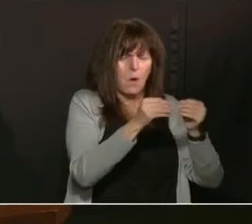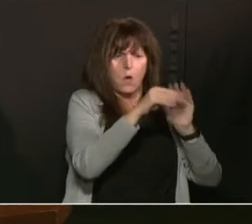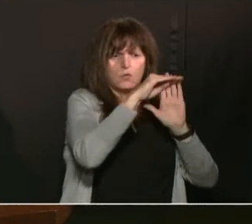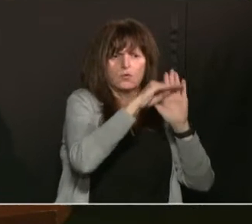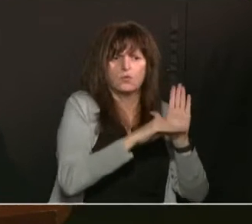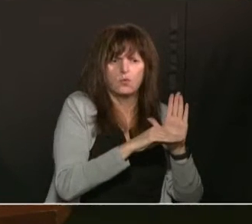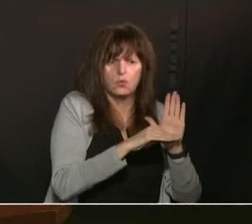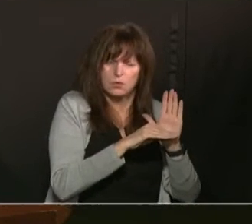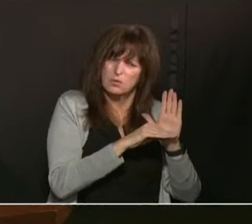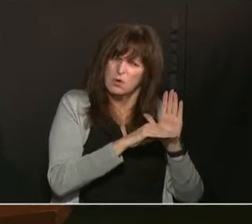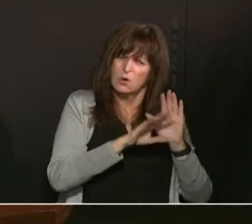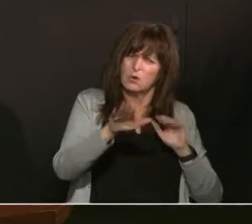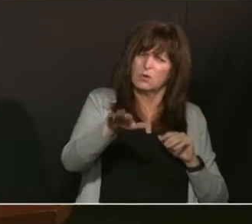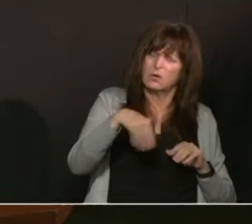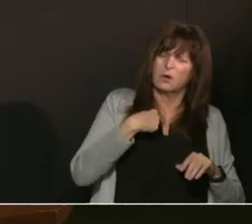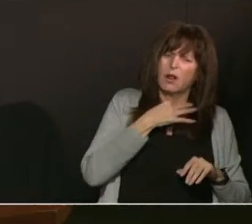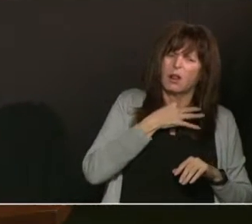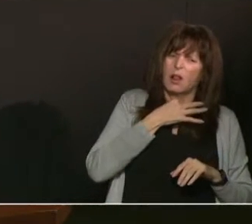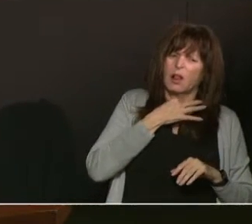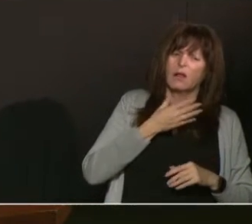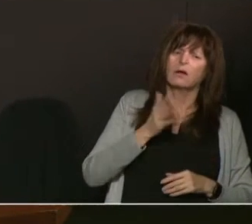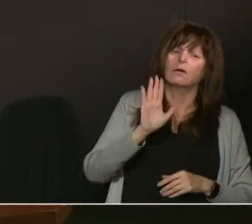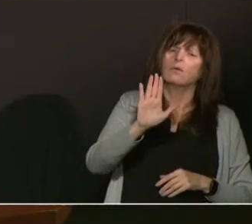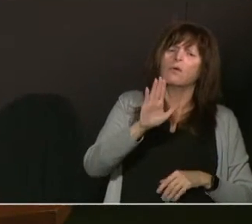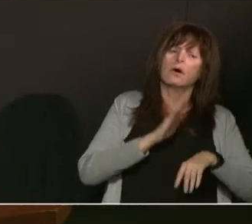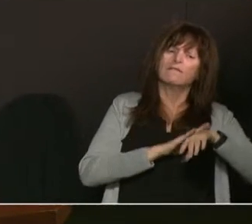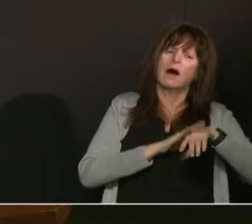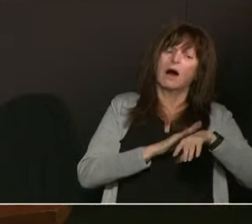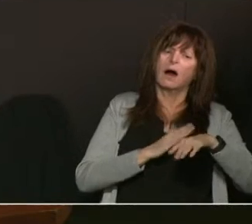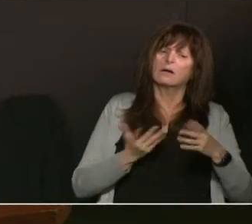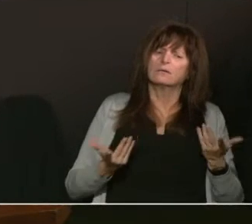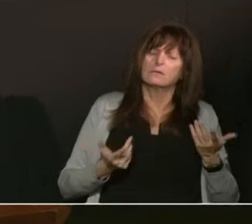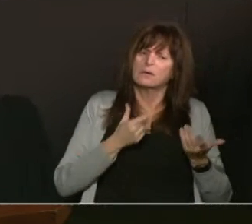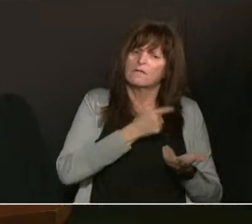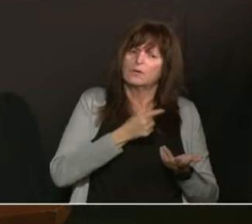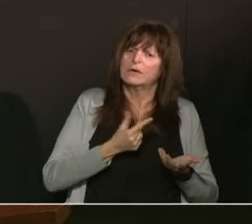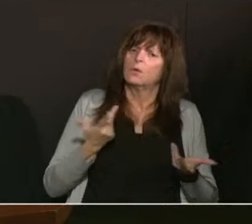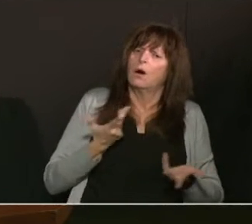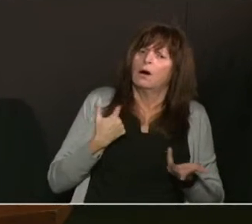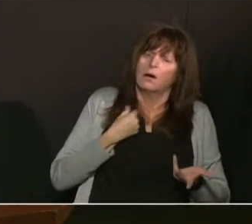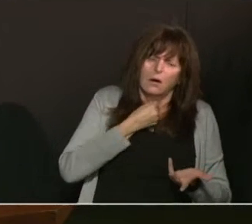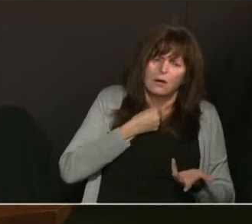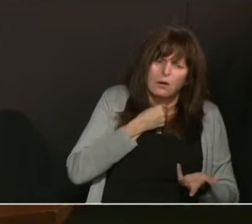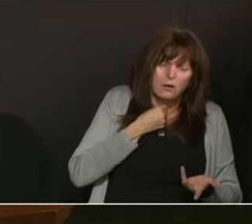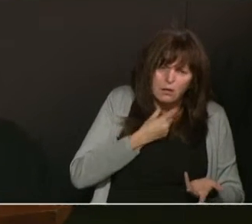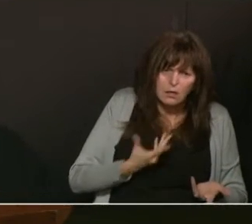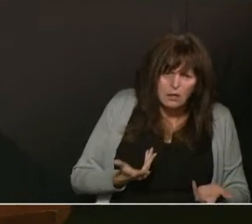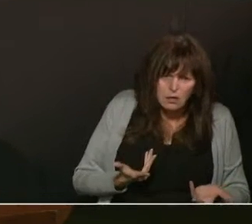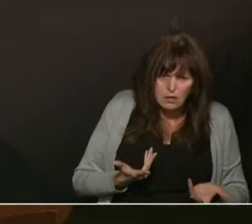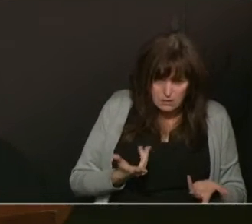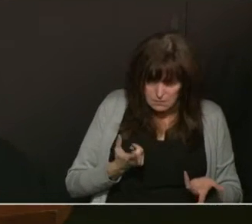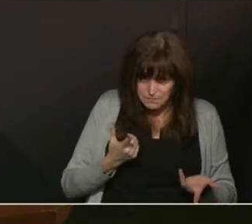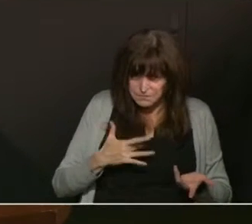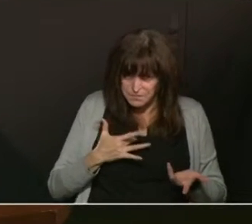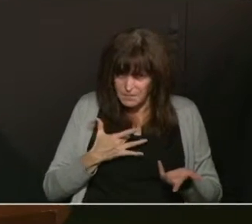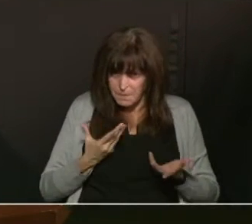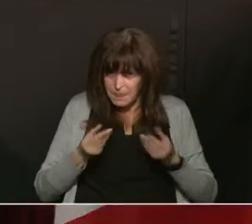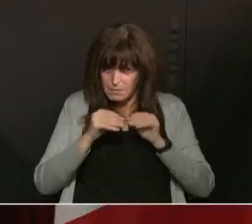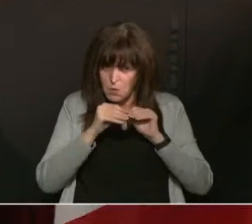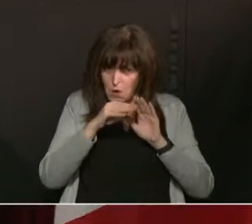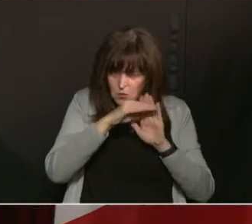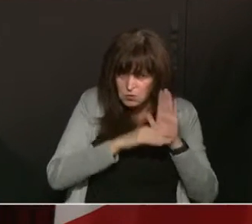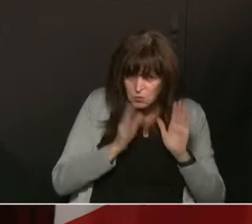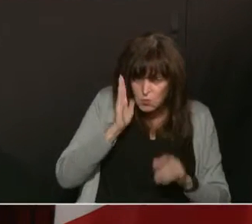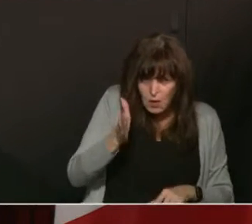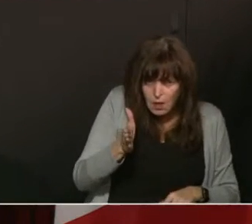giving the government advice, and what are you advising in terms of whether more restrictions could be needed at this point? So really